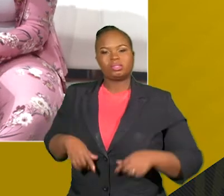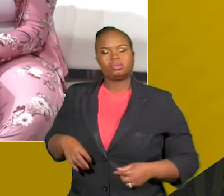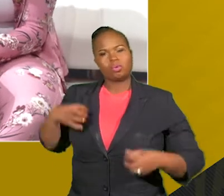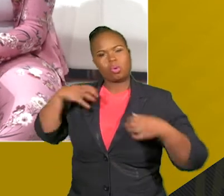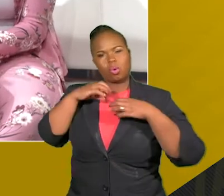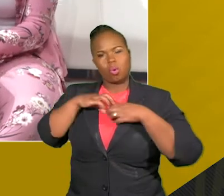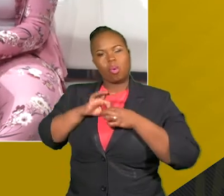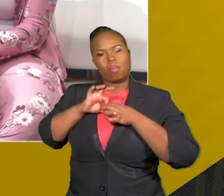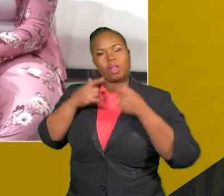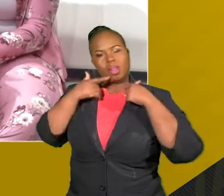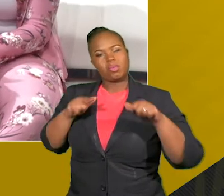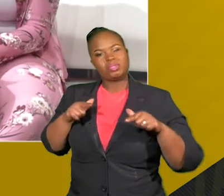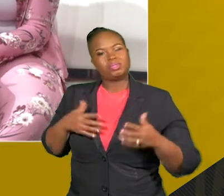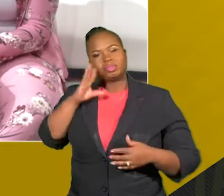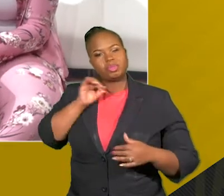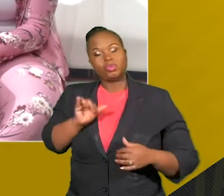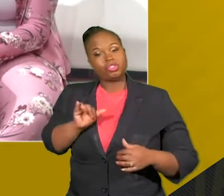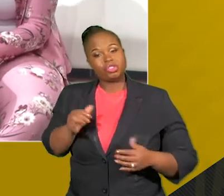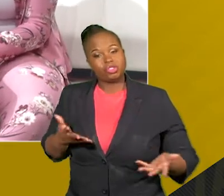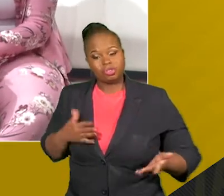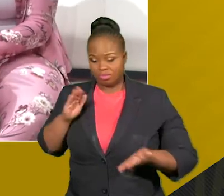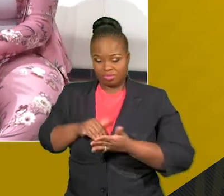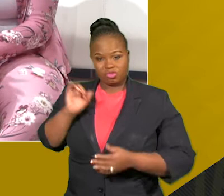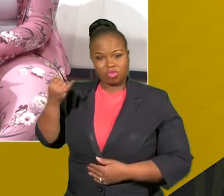leleme la mmaona wa gago? What are you speaking? O tele